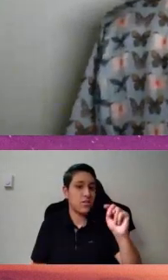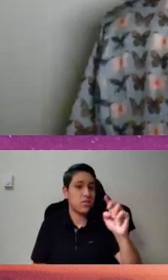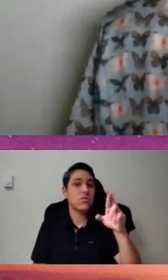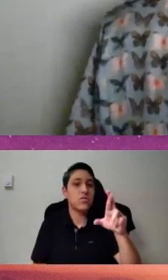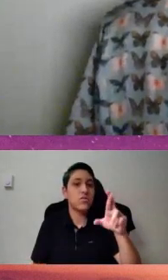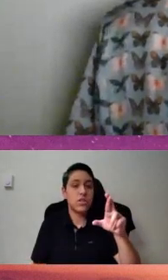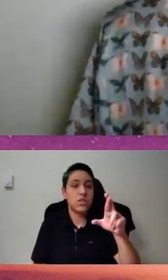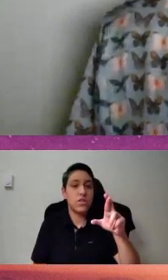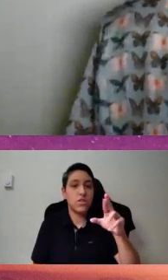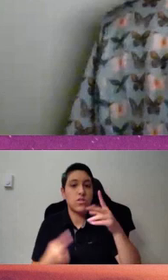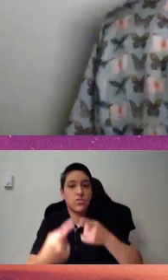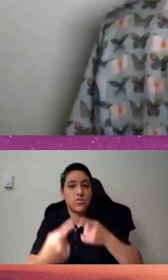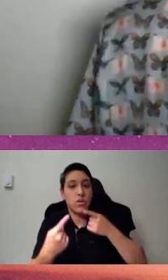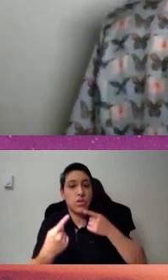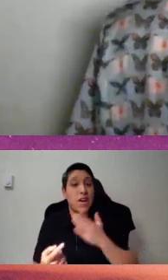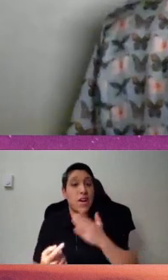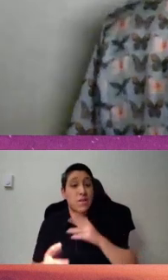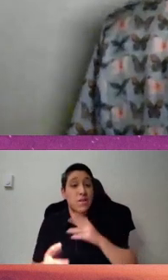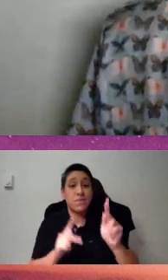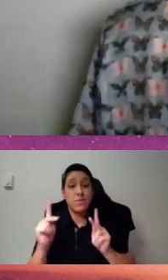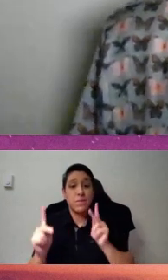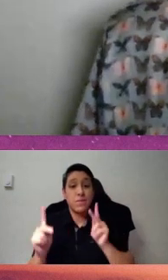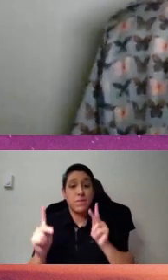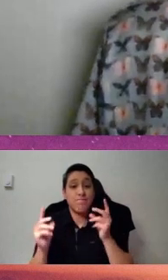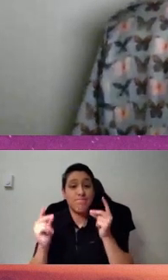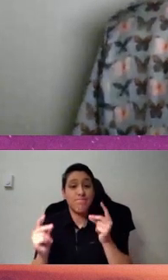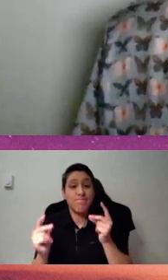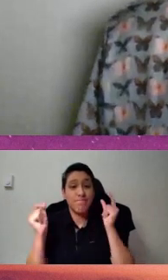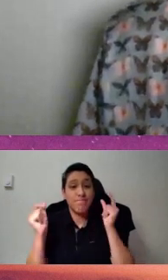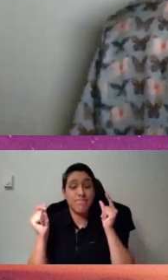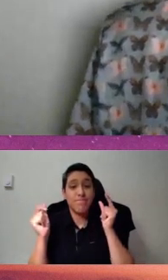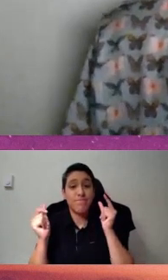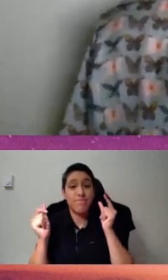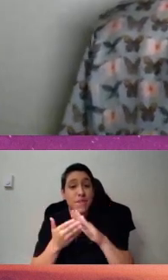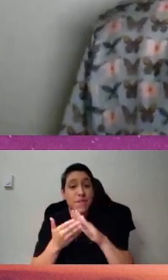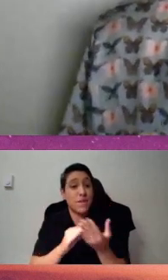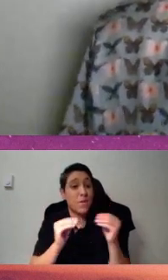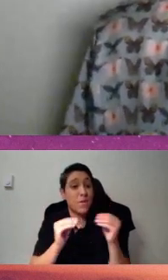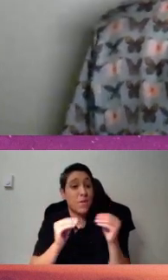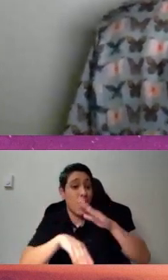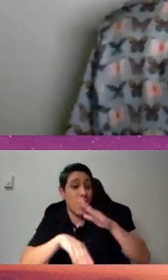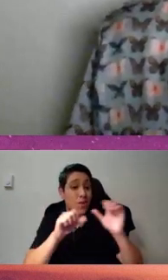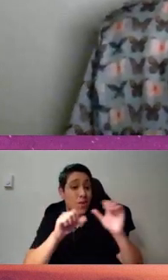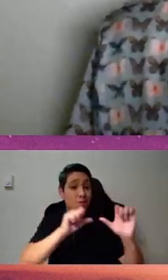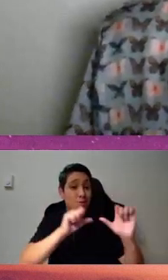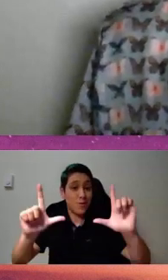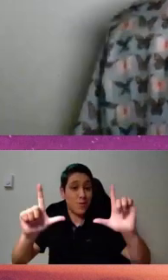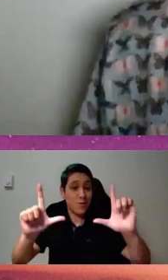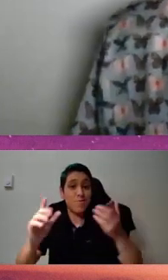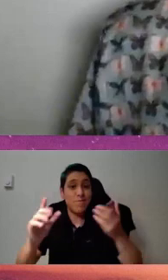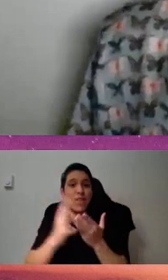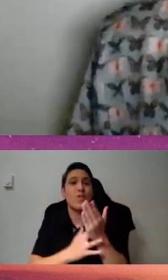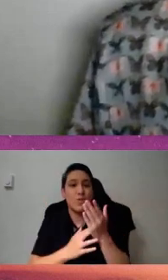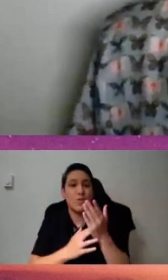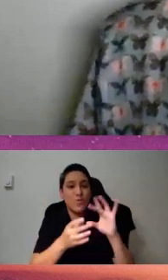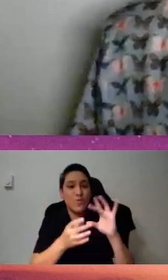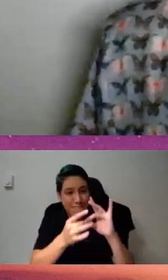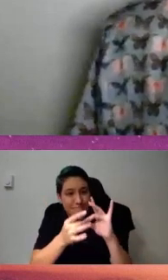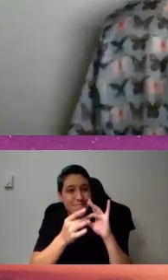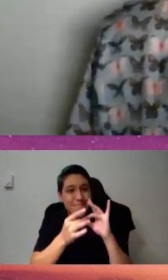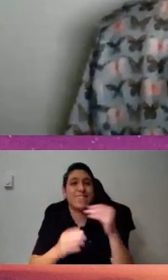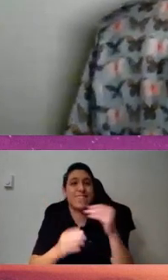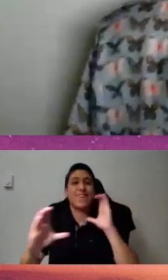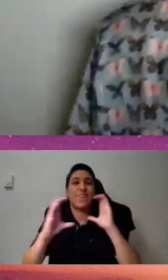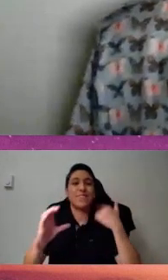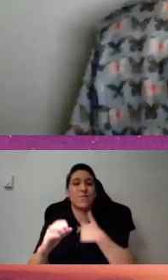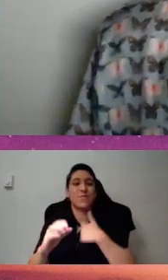My people are quickly becoming the people on this screen through the relationships and the conversations that we are having. So